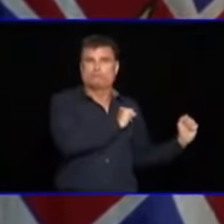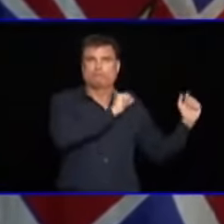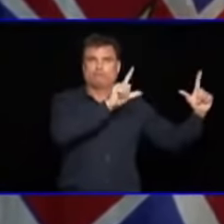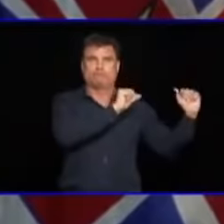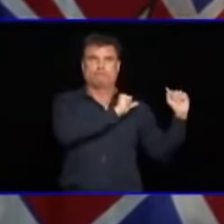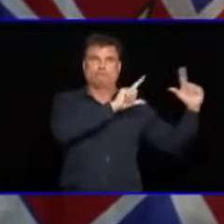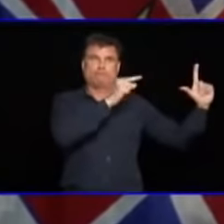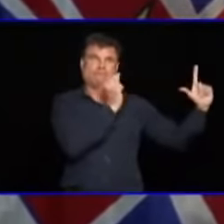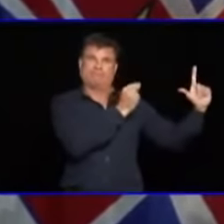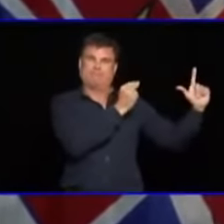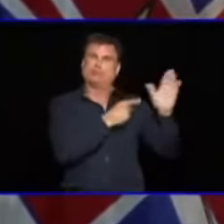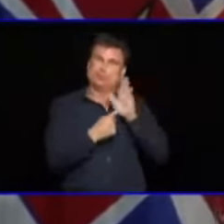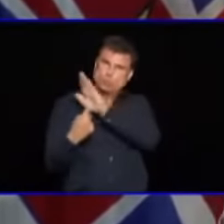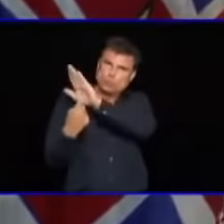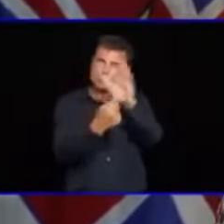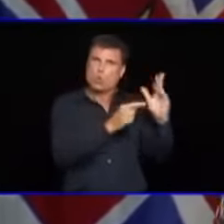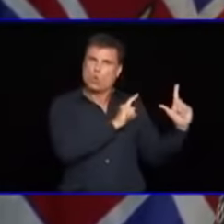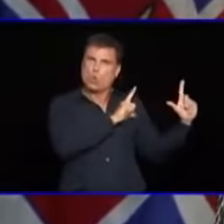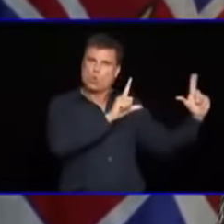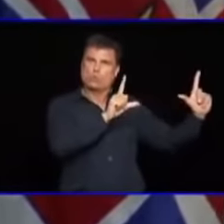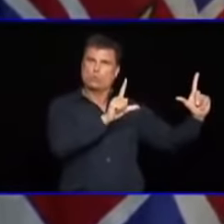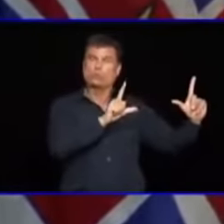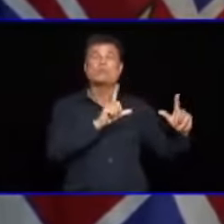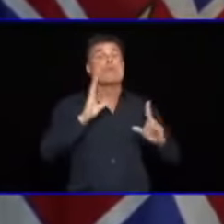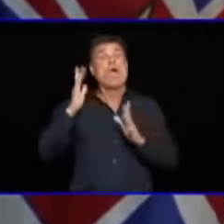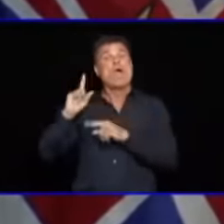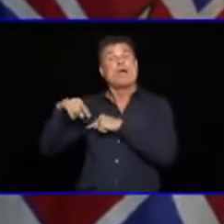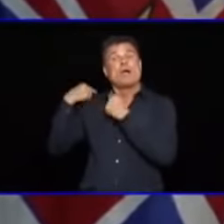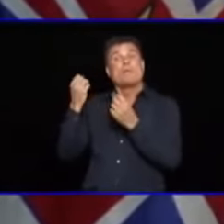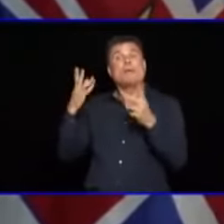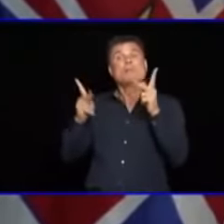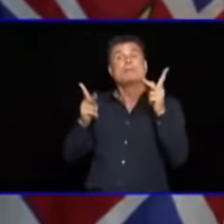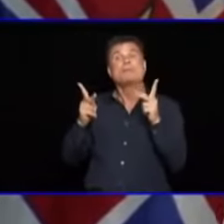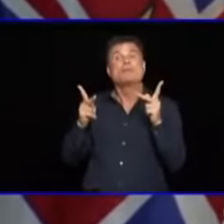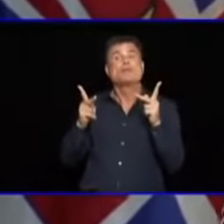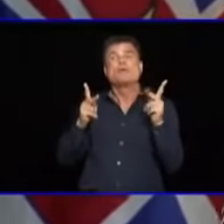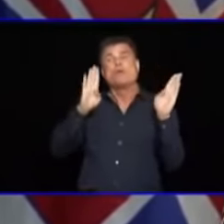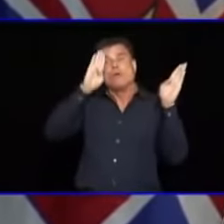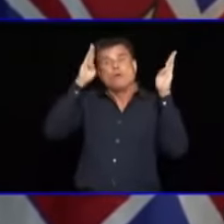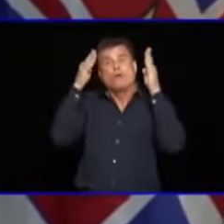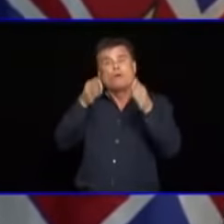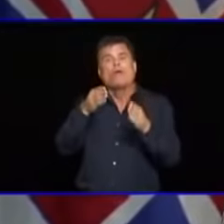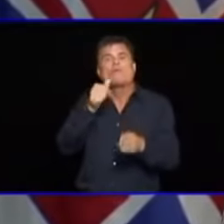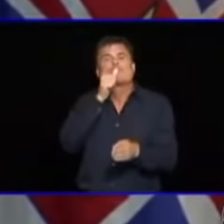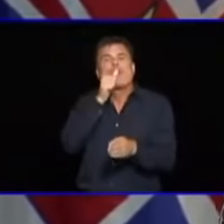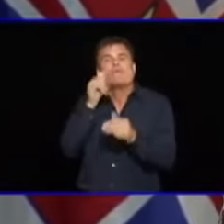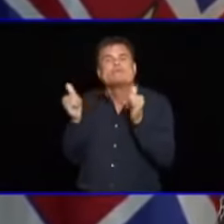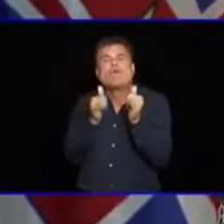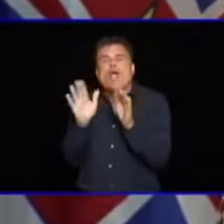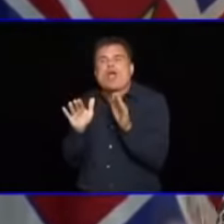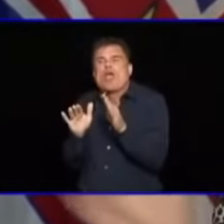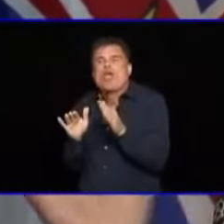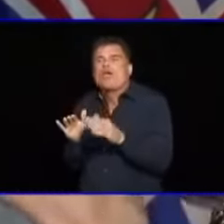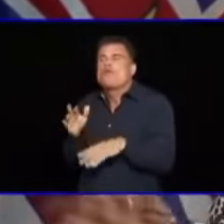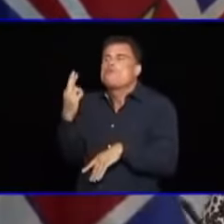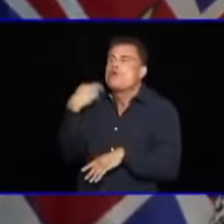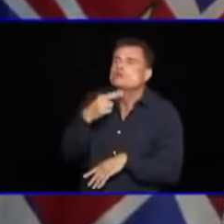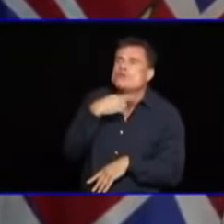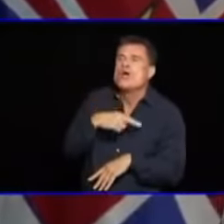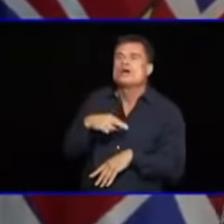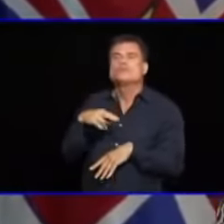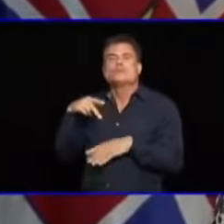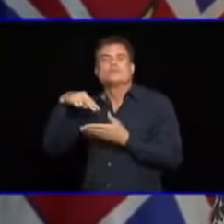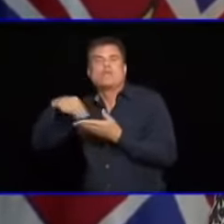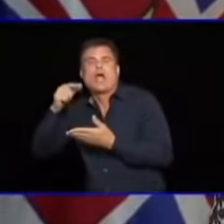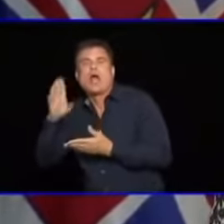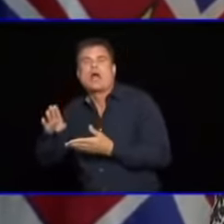data today is just that. There's been a lot of high-profile discussion about private parties, particularly related to the